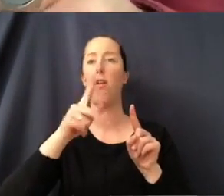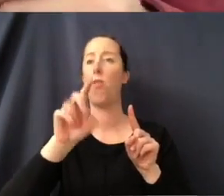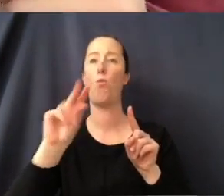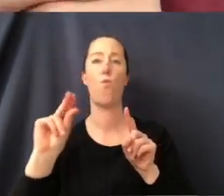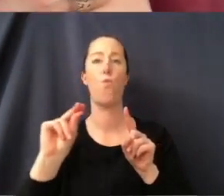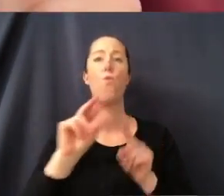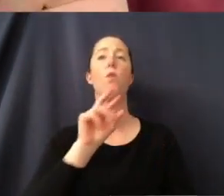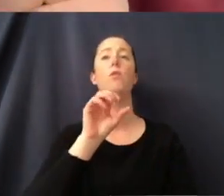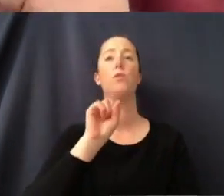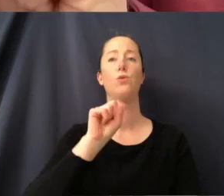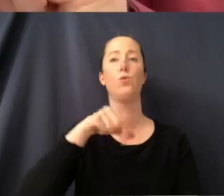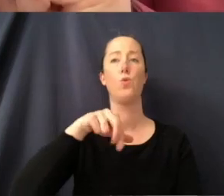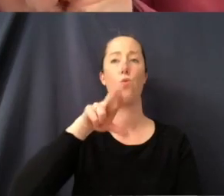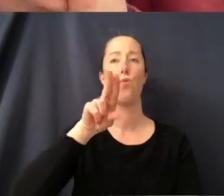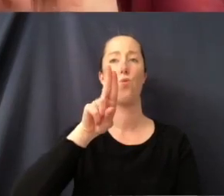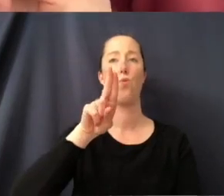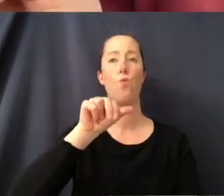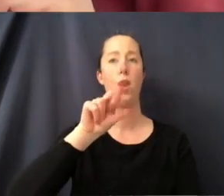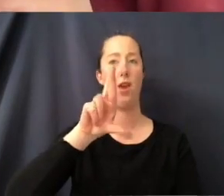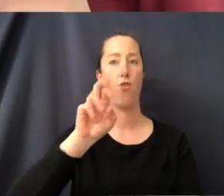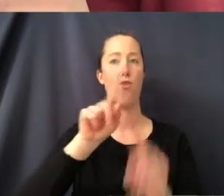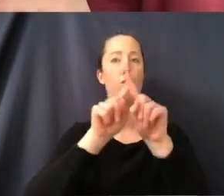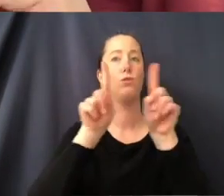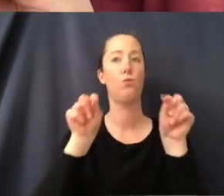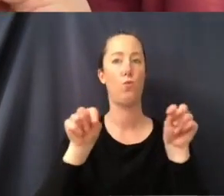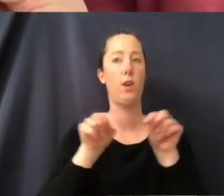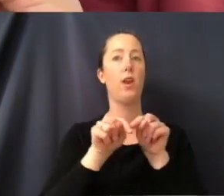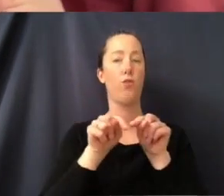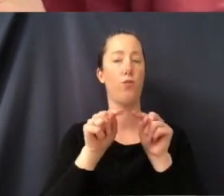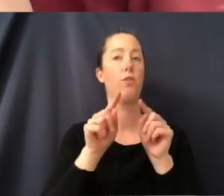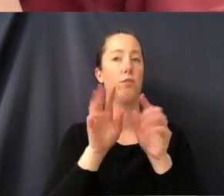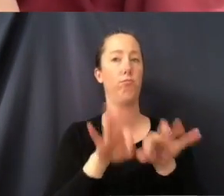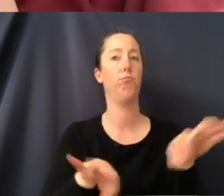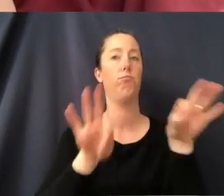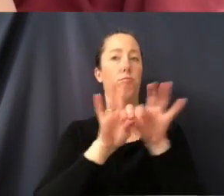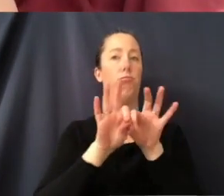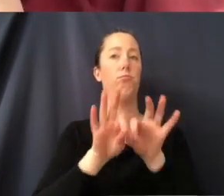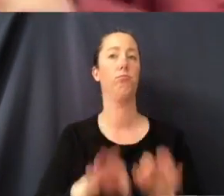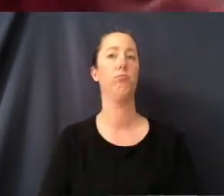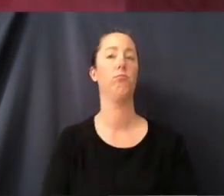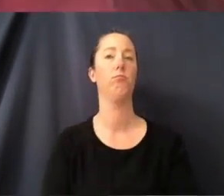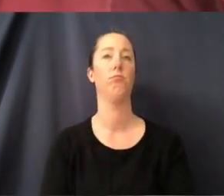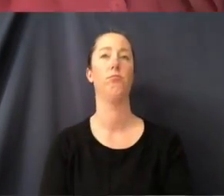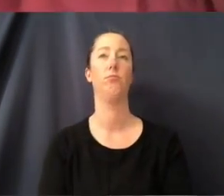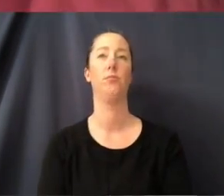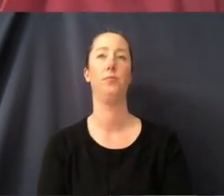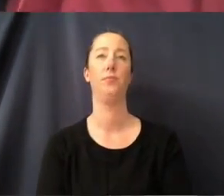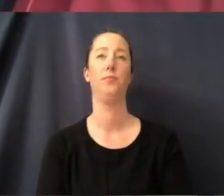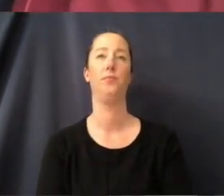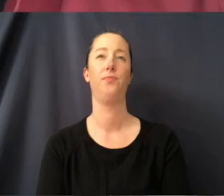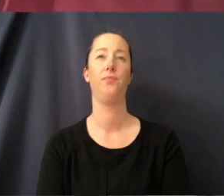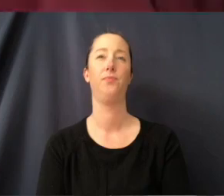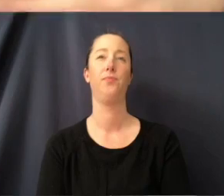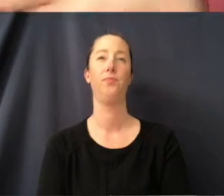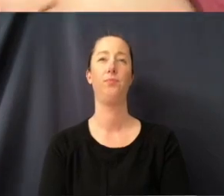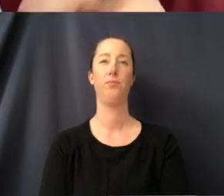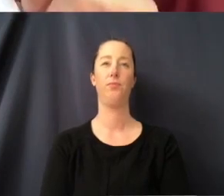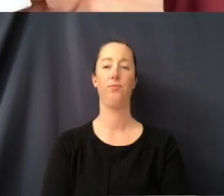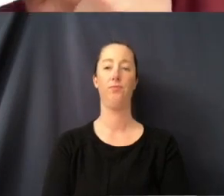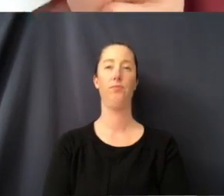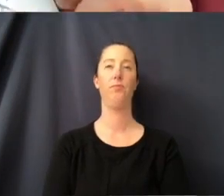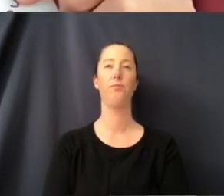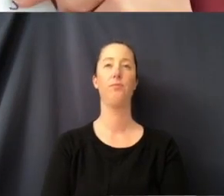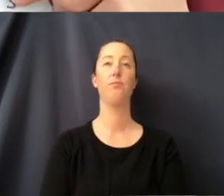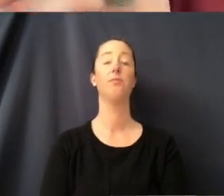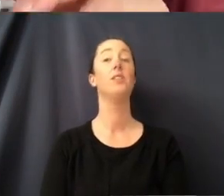you've got to have a square. And then you can, follow the directions and make one. Here is one that I made, and again, it's my good